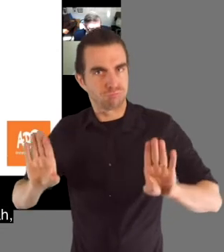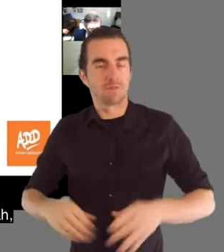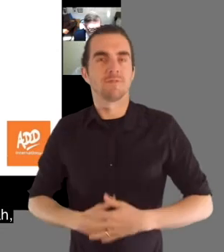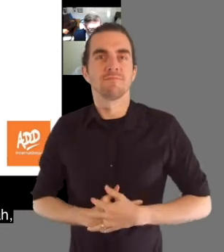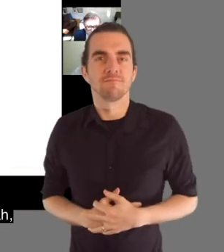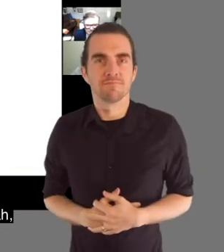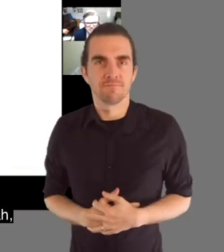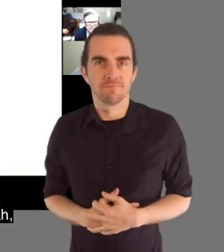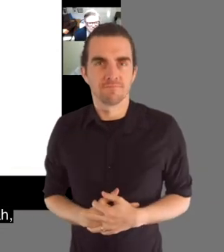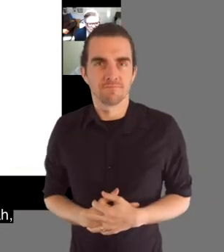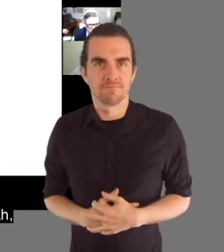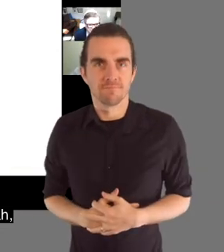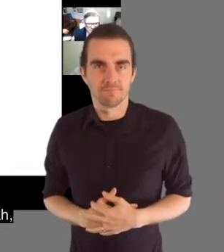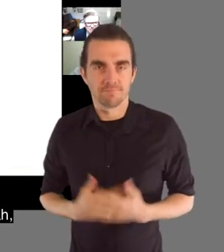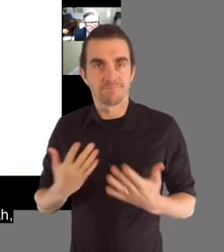this module.